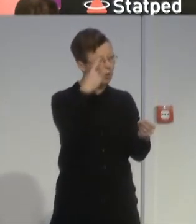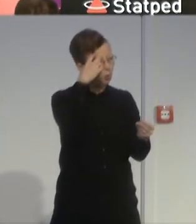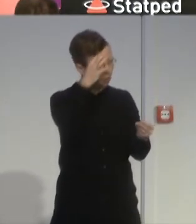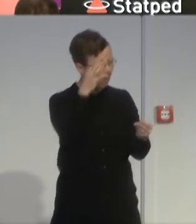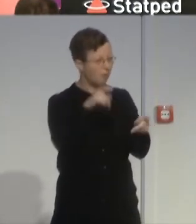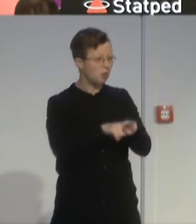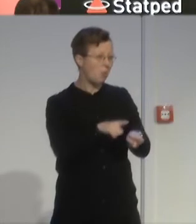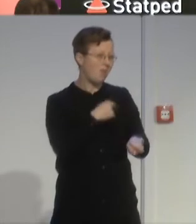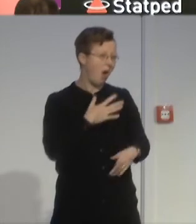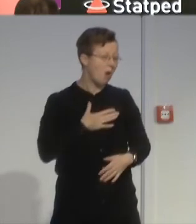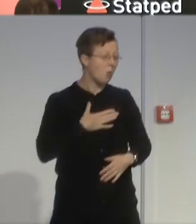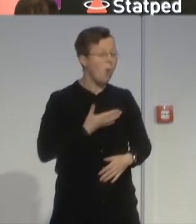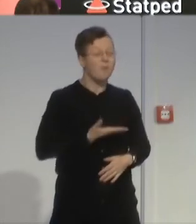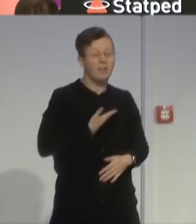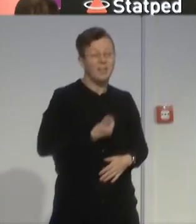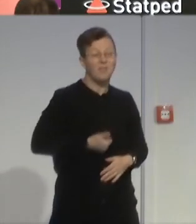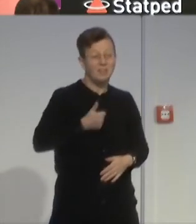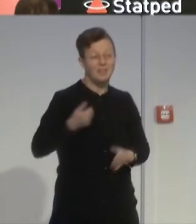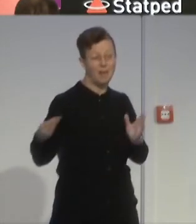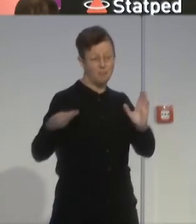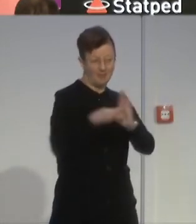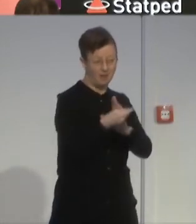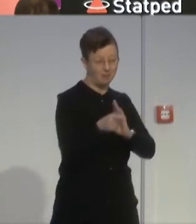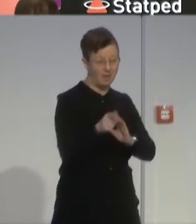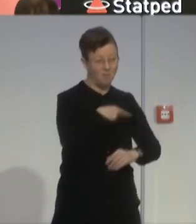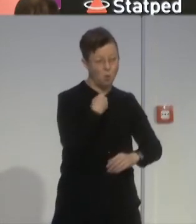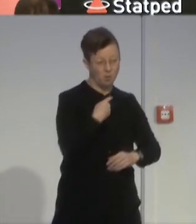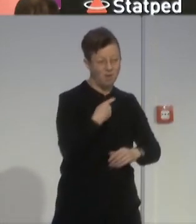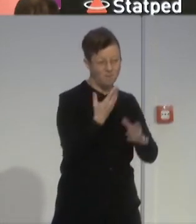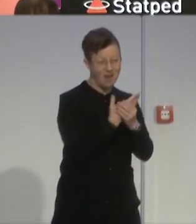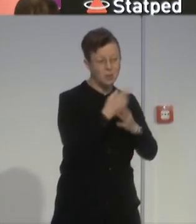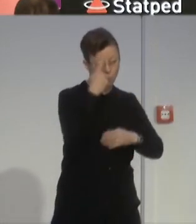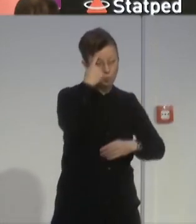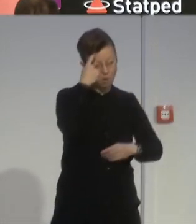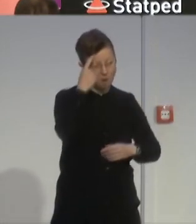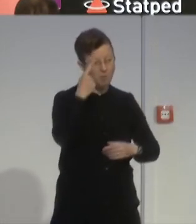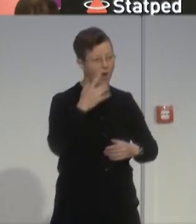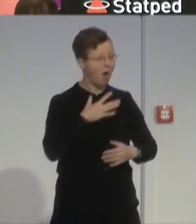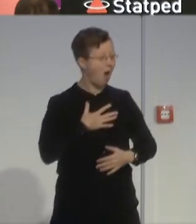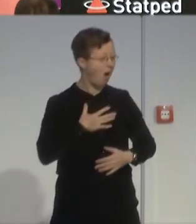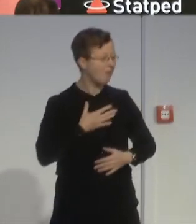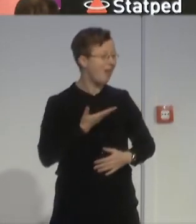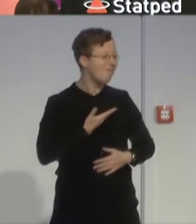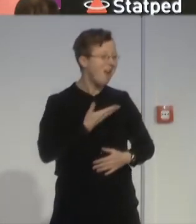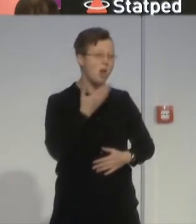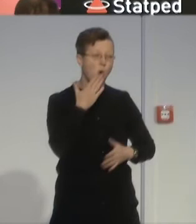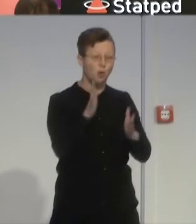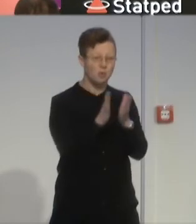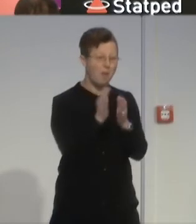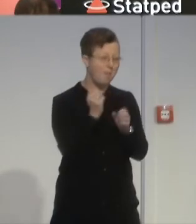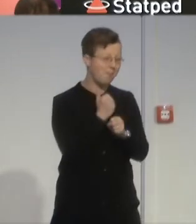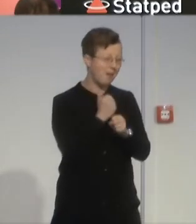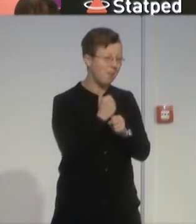have today, and very important contributions. We've had a very nice collaboration between